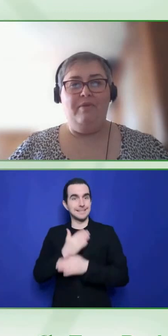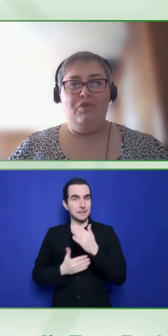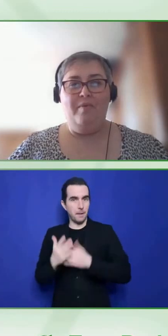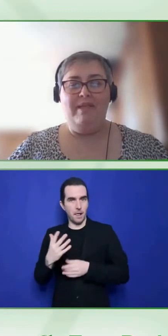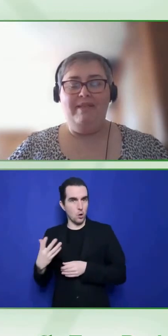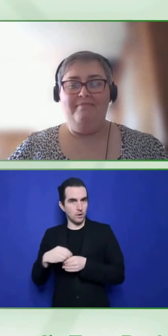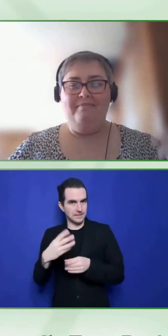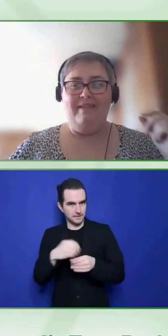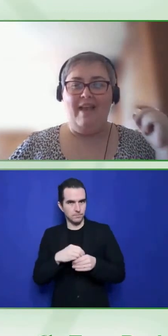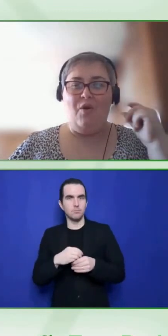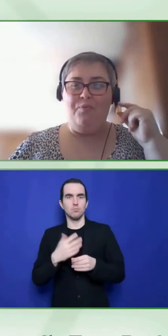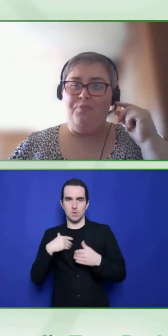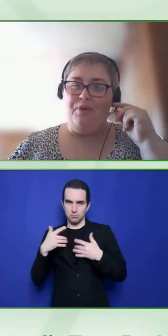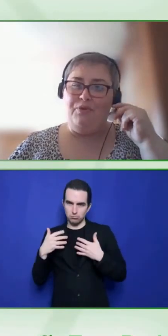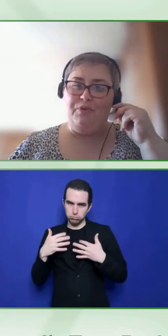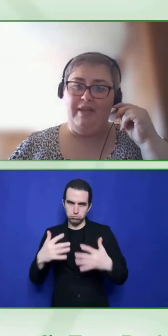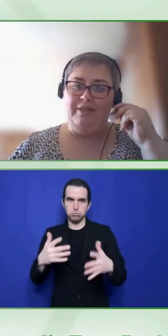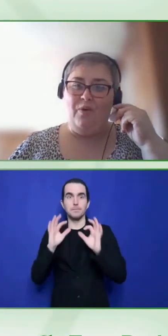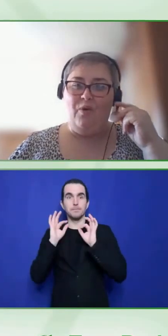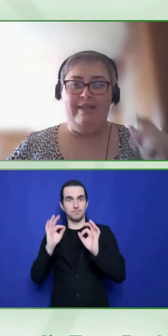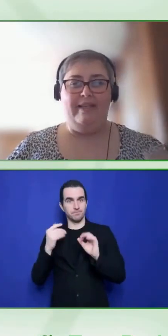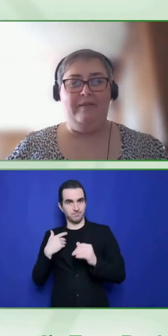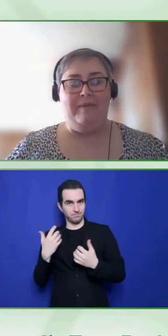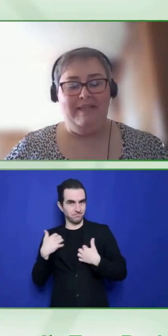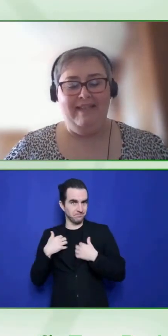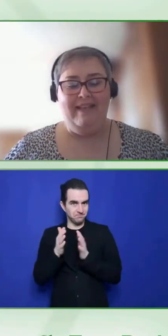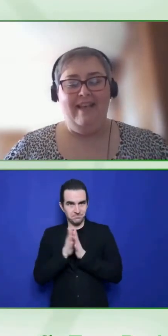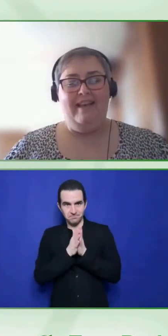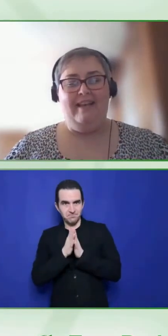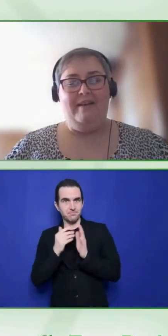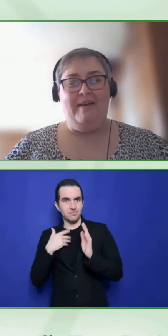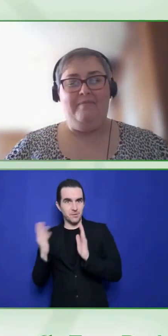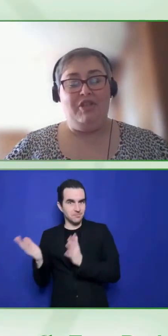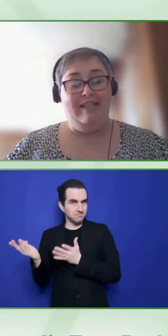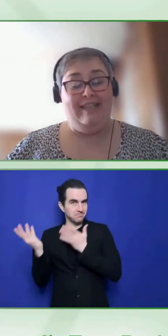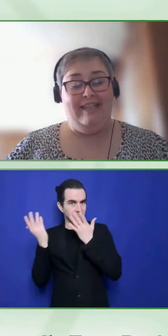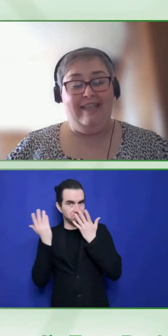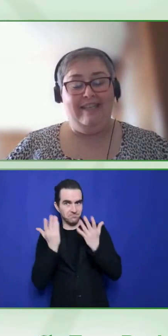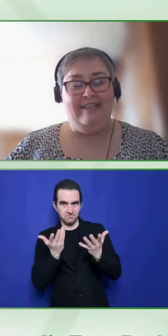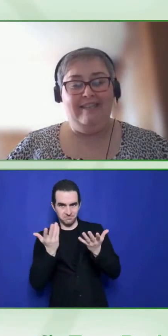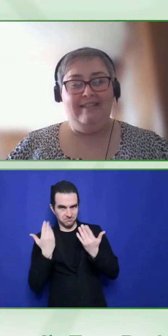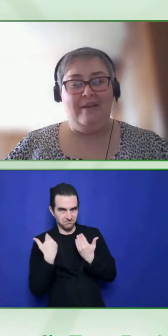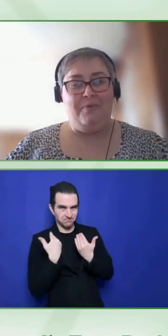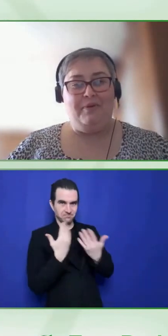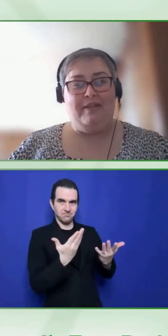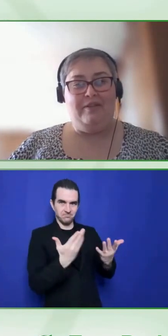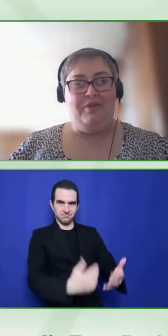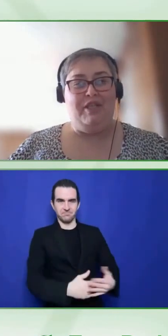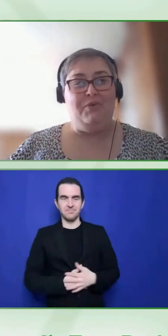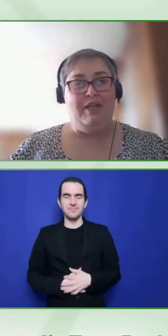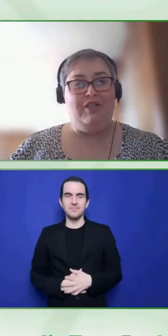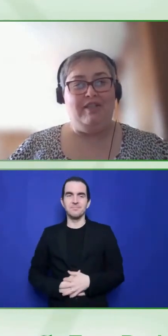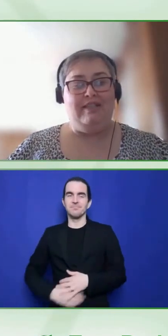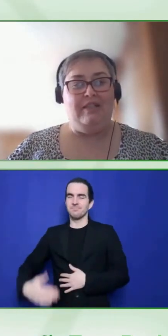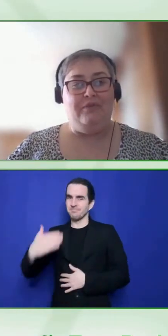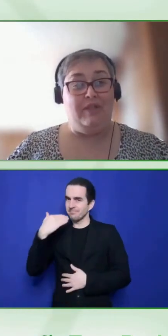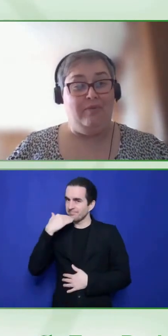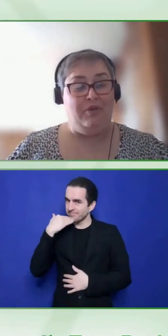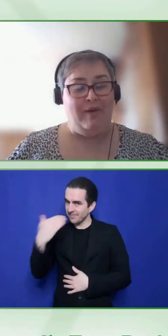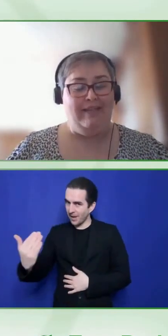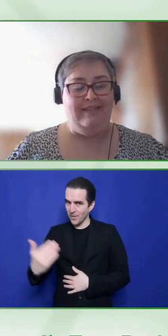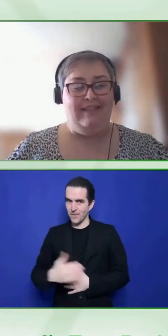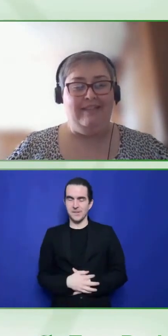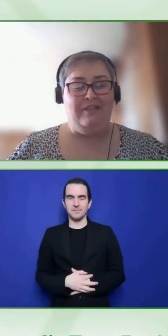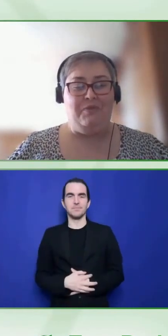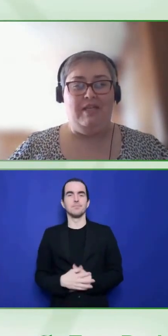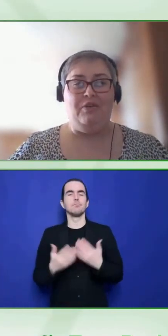Thank you very much, Robin. I hope you can all hear me. I'm Geraldine Guille, indeed. I work at the EU Agency for